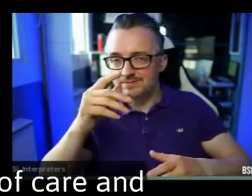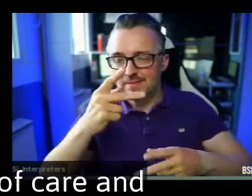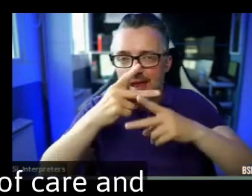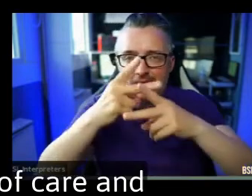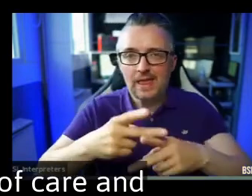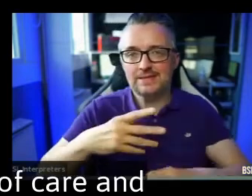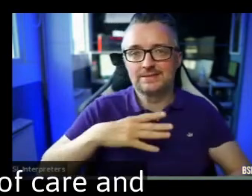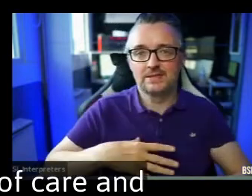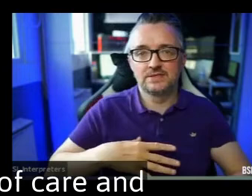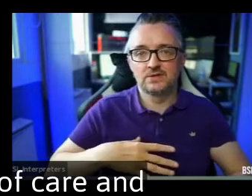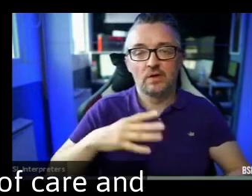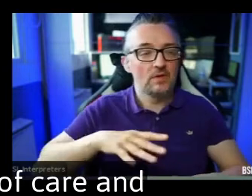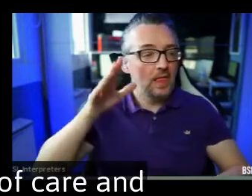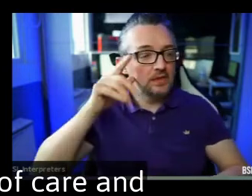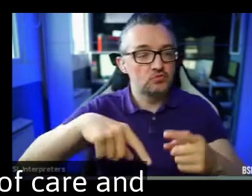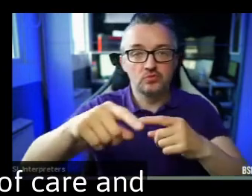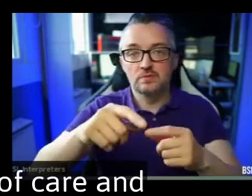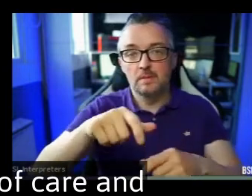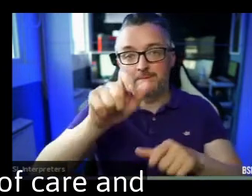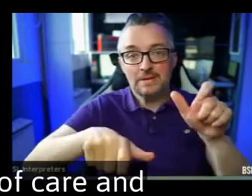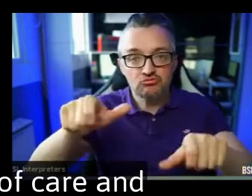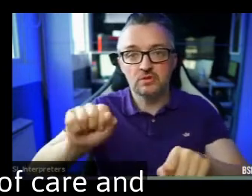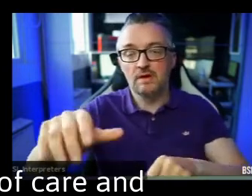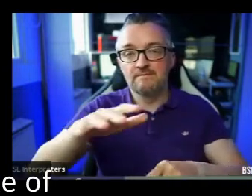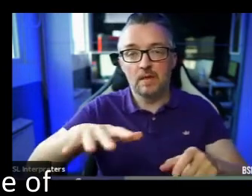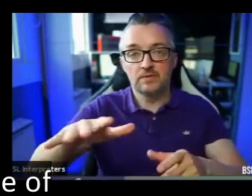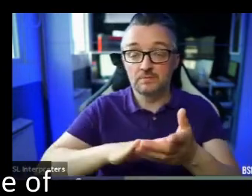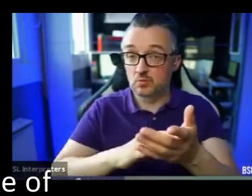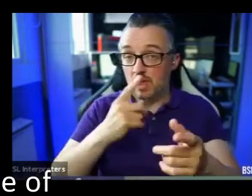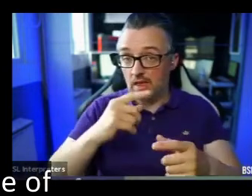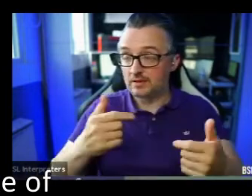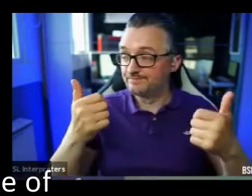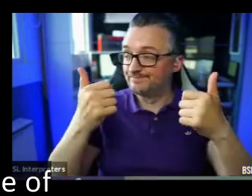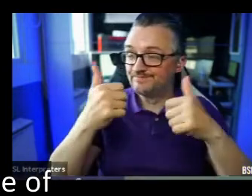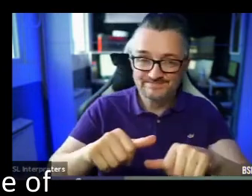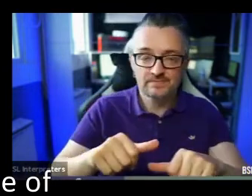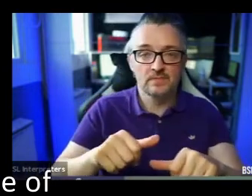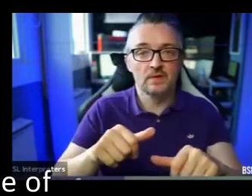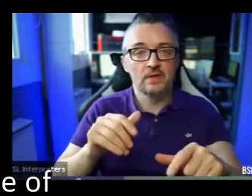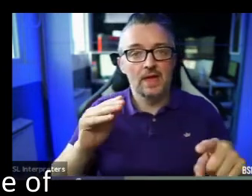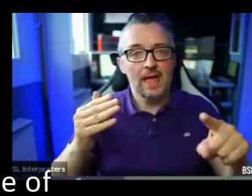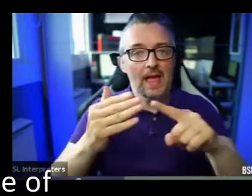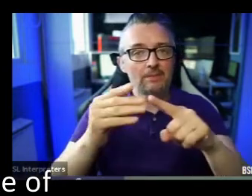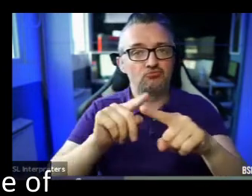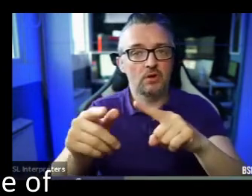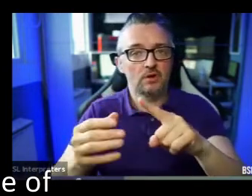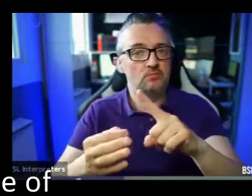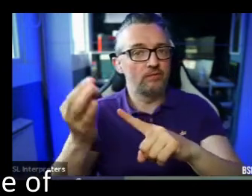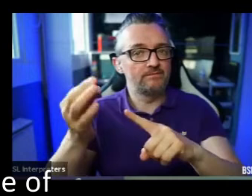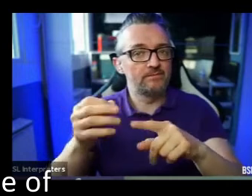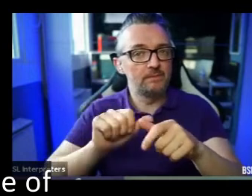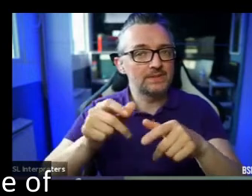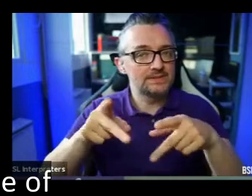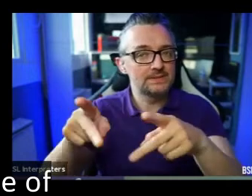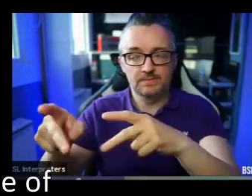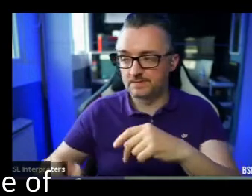care. And we need to hear the voice of patients and families so that we can get to the Institute of Medicine's aims for a